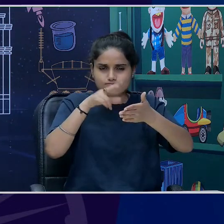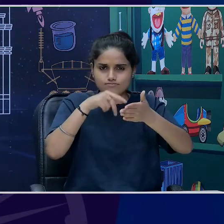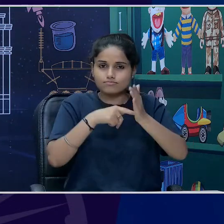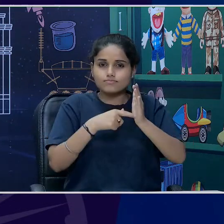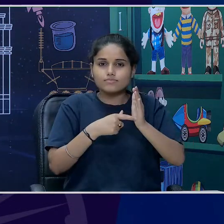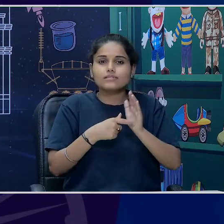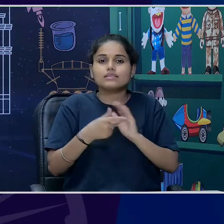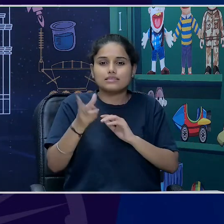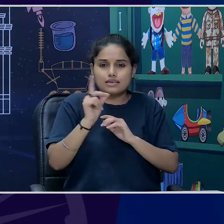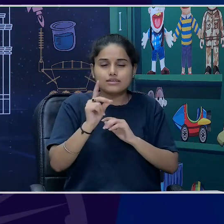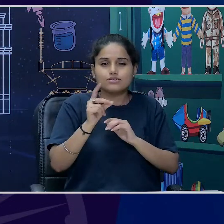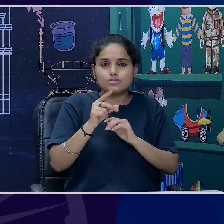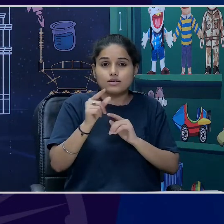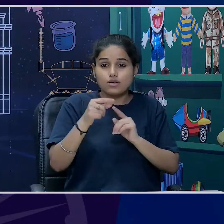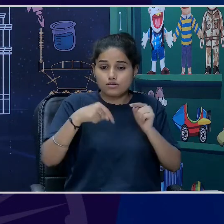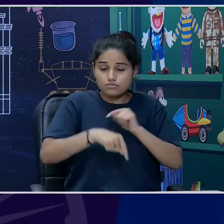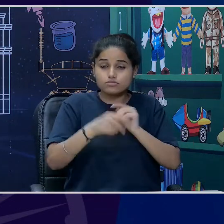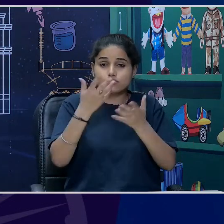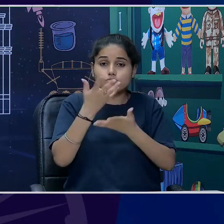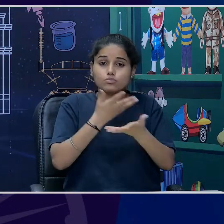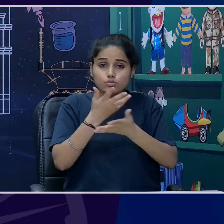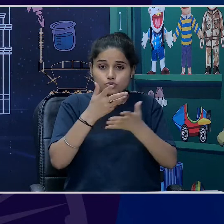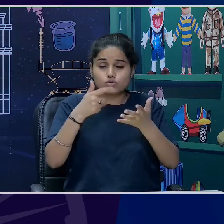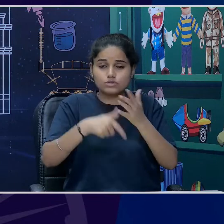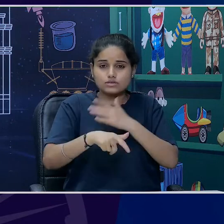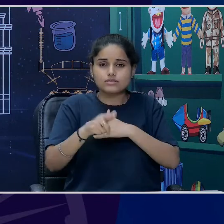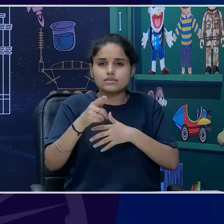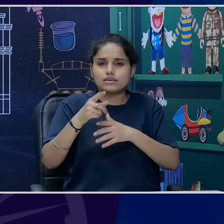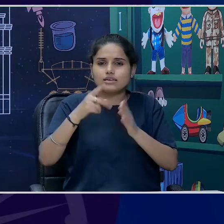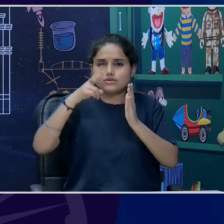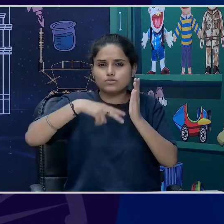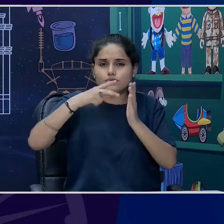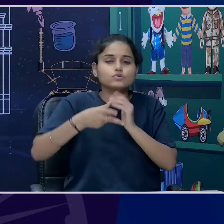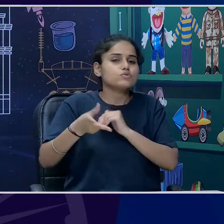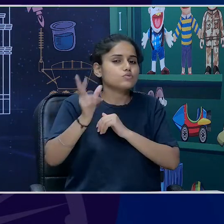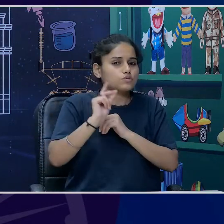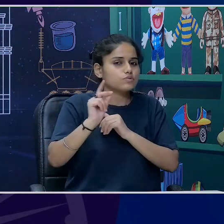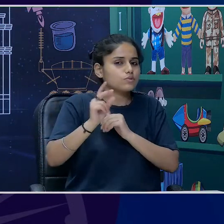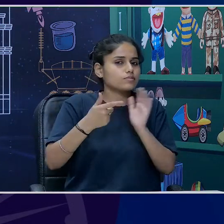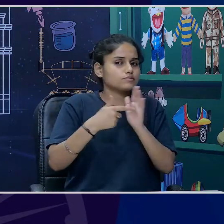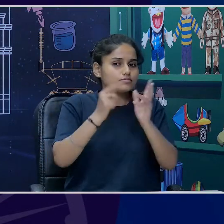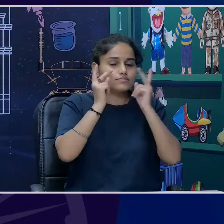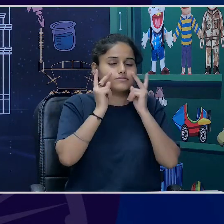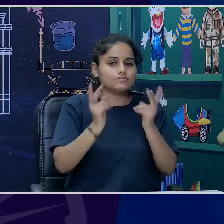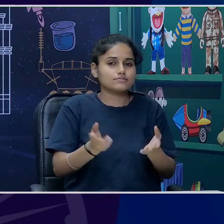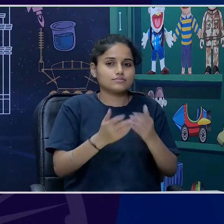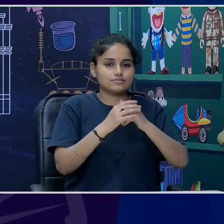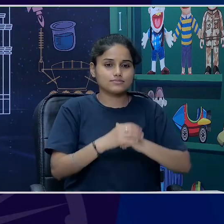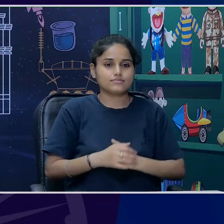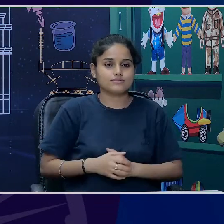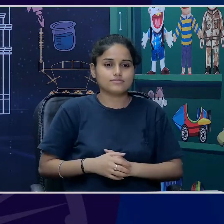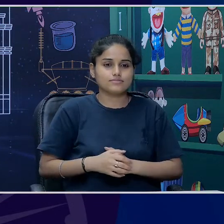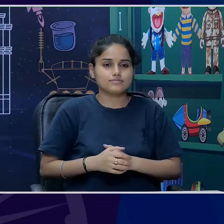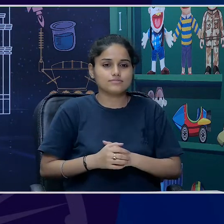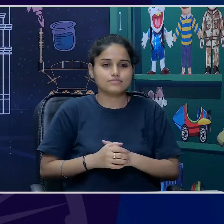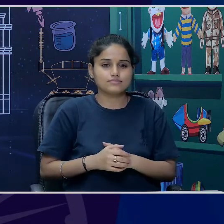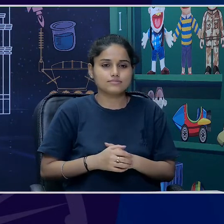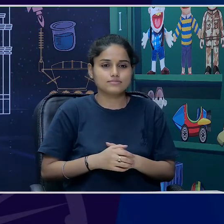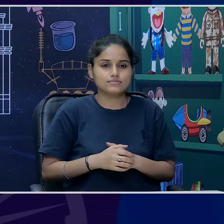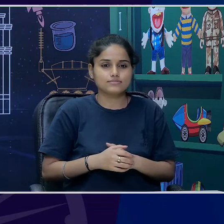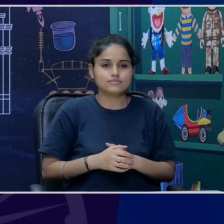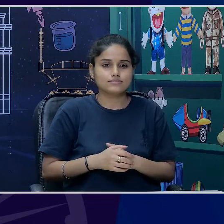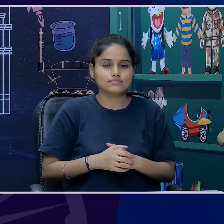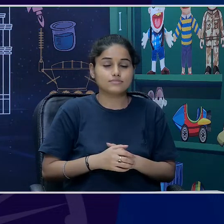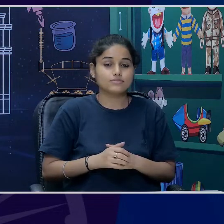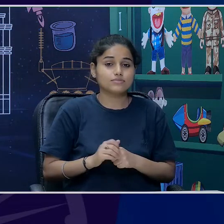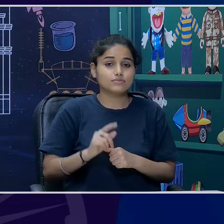a recall of the entire session to our viewers also. Sure, sure. Let's do it. Let's do it together. Let's come to the very